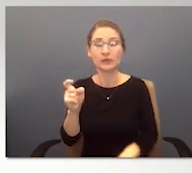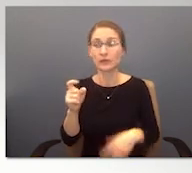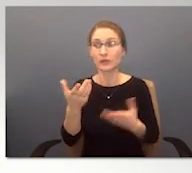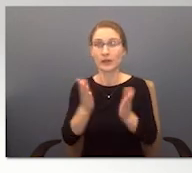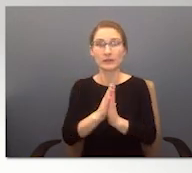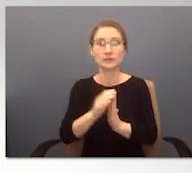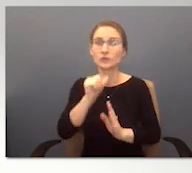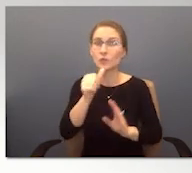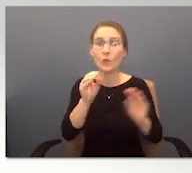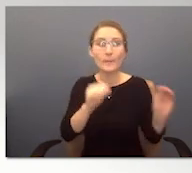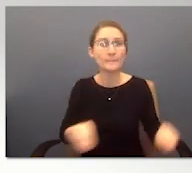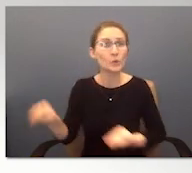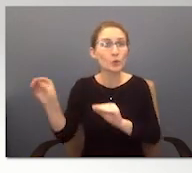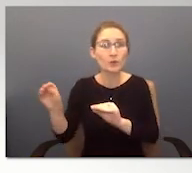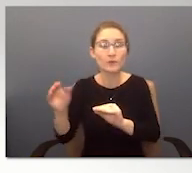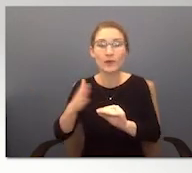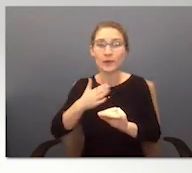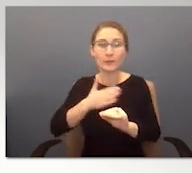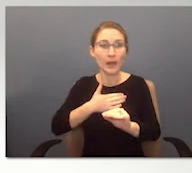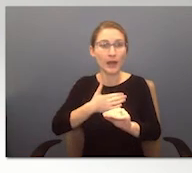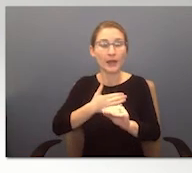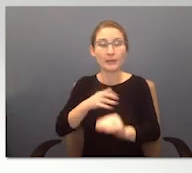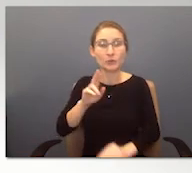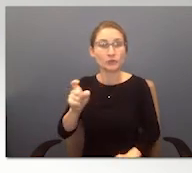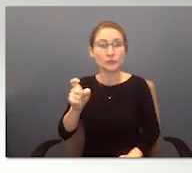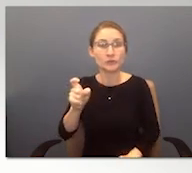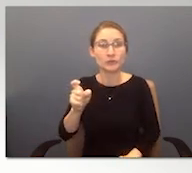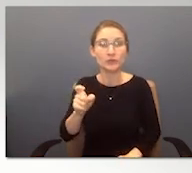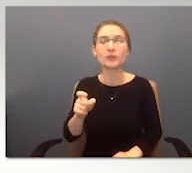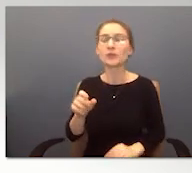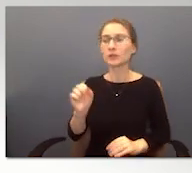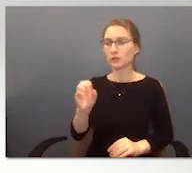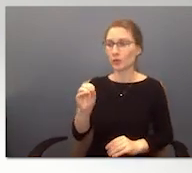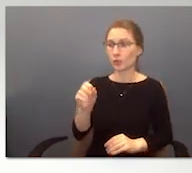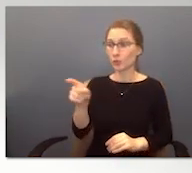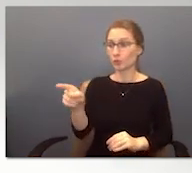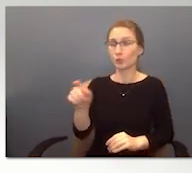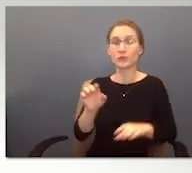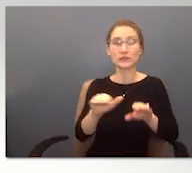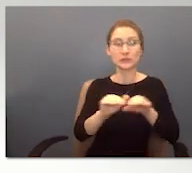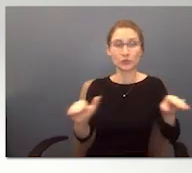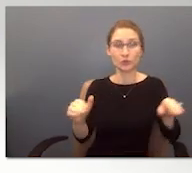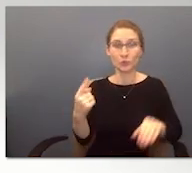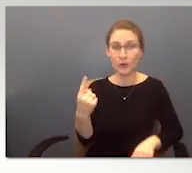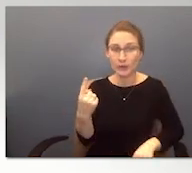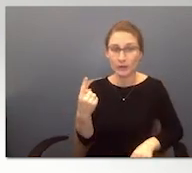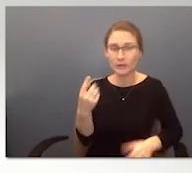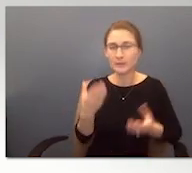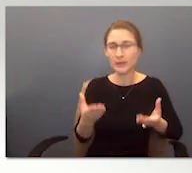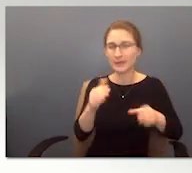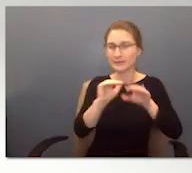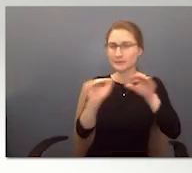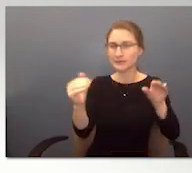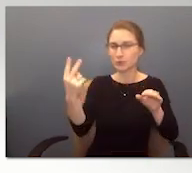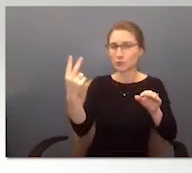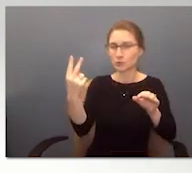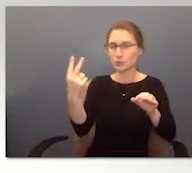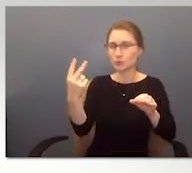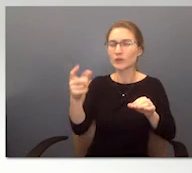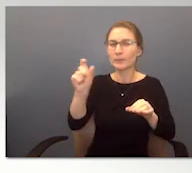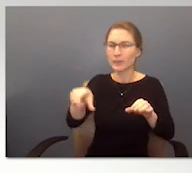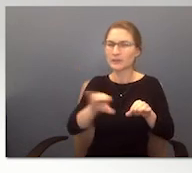my script. My script stays here, Yeah. where it's safe. So you're tier 1 or tier 2, you must